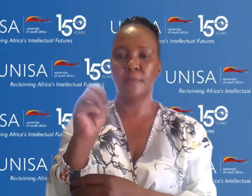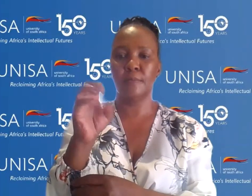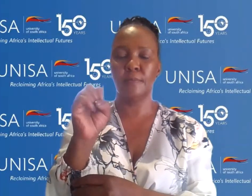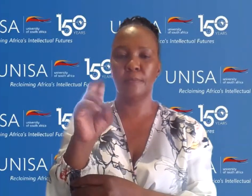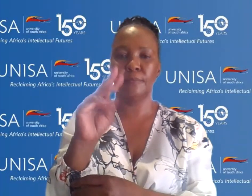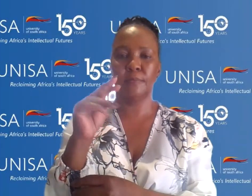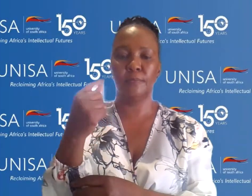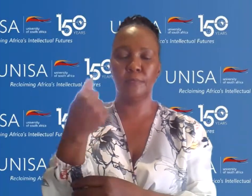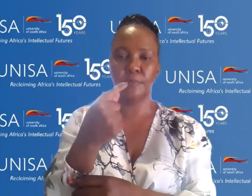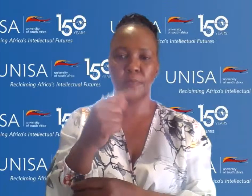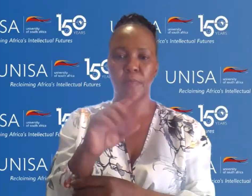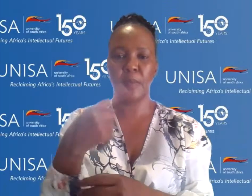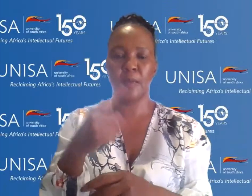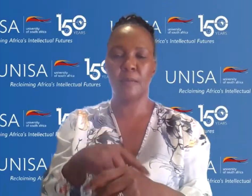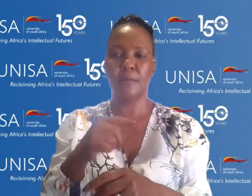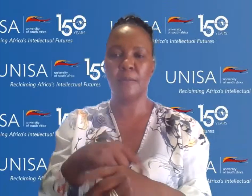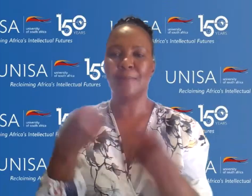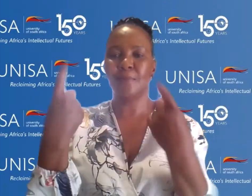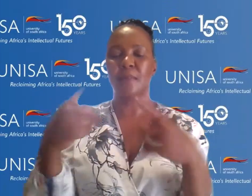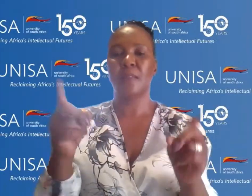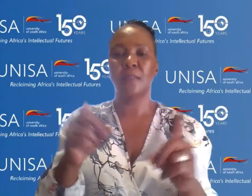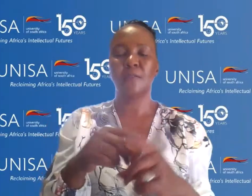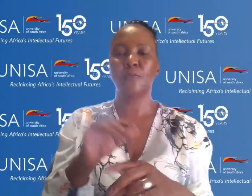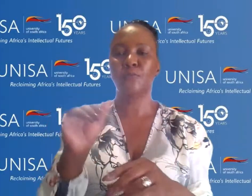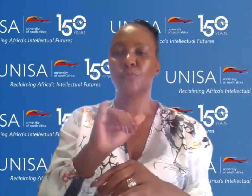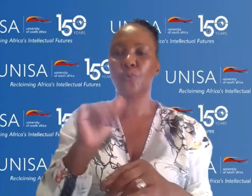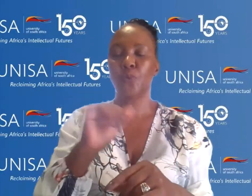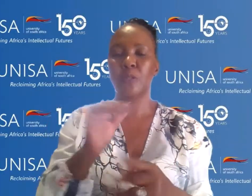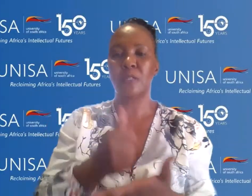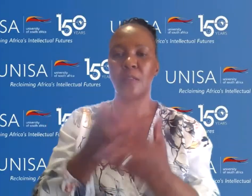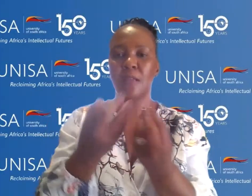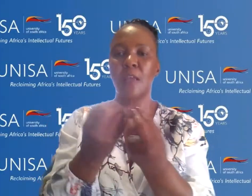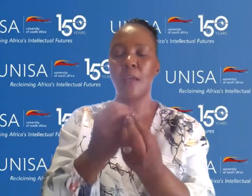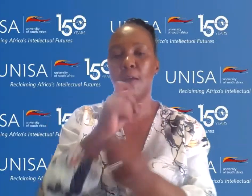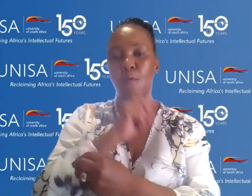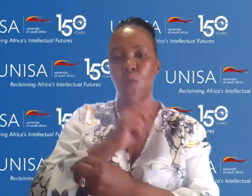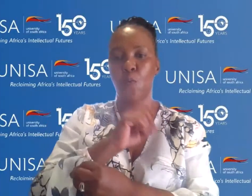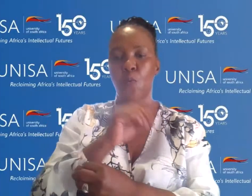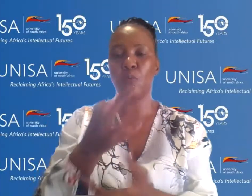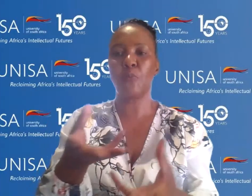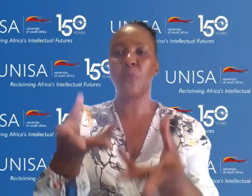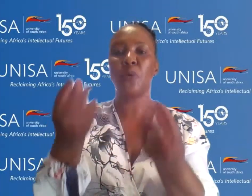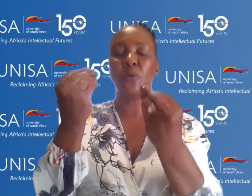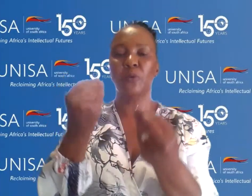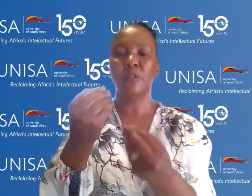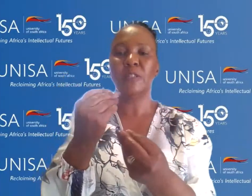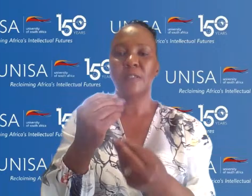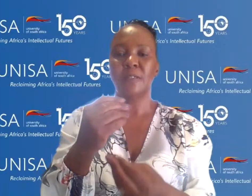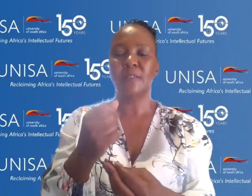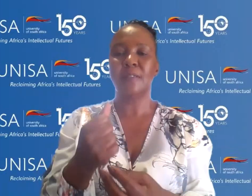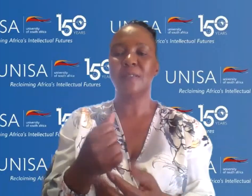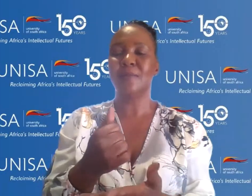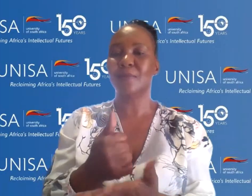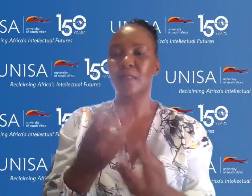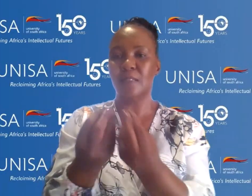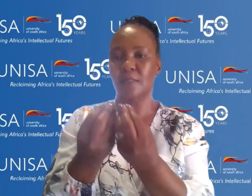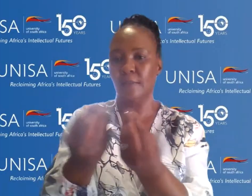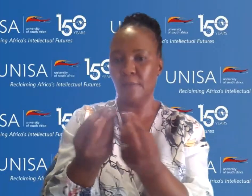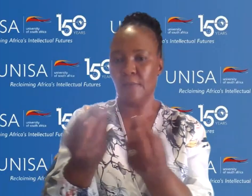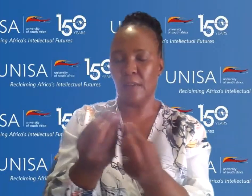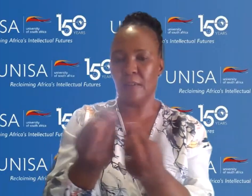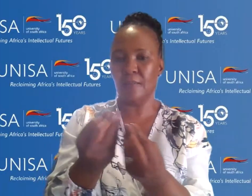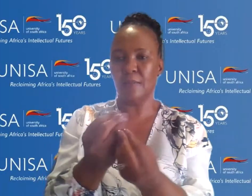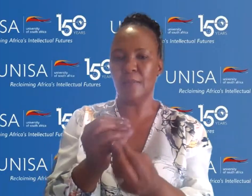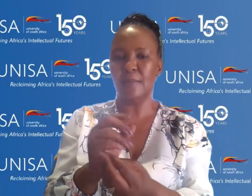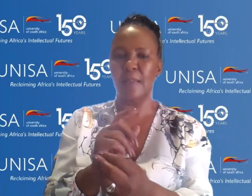a little bit different depending which device you're using. And there you'll find device care. So it's normally this green little icon over here.